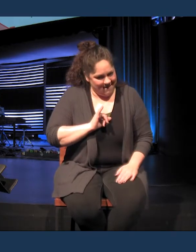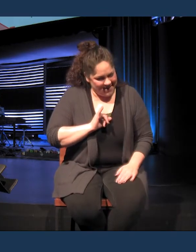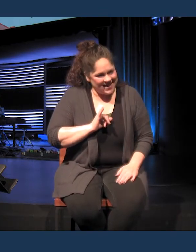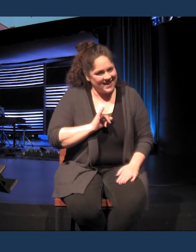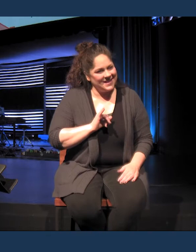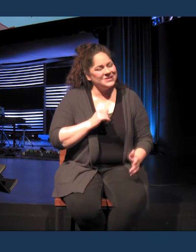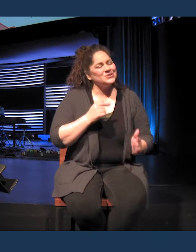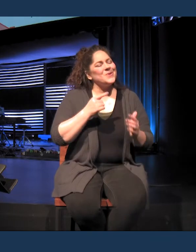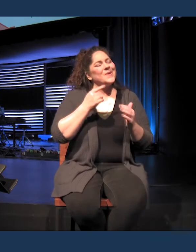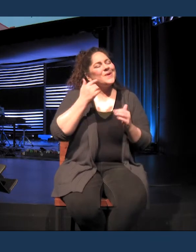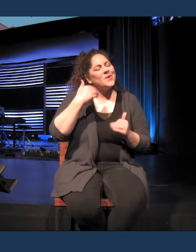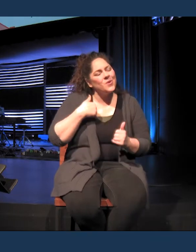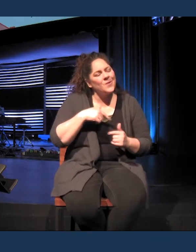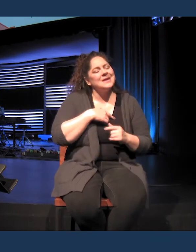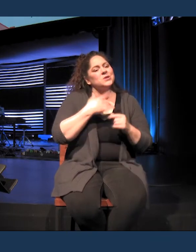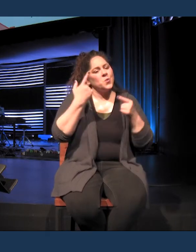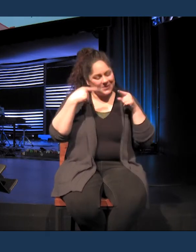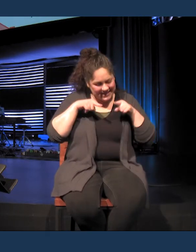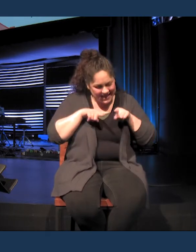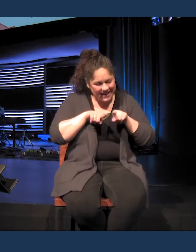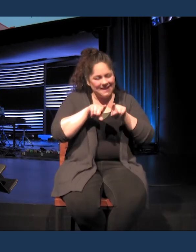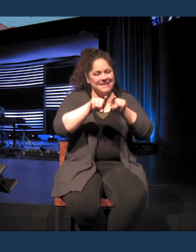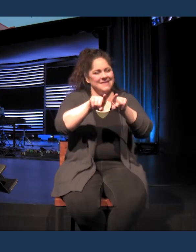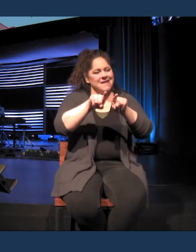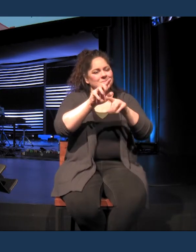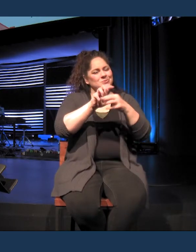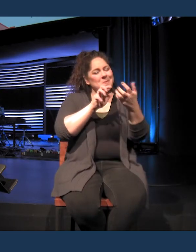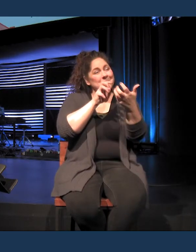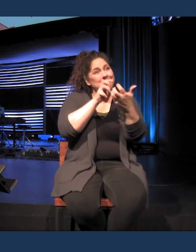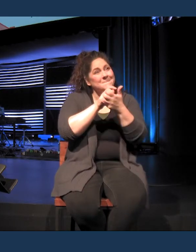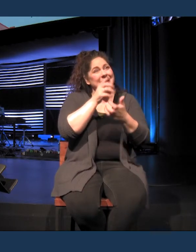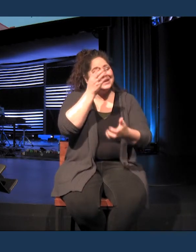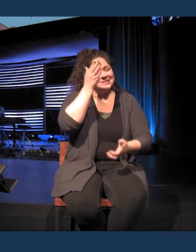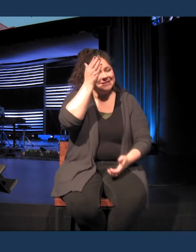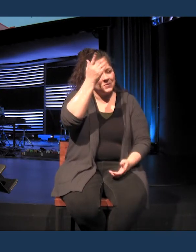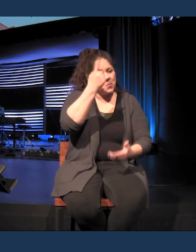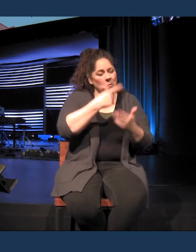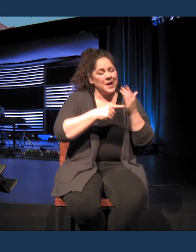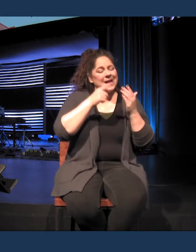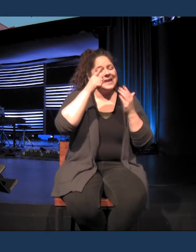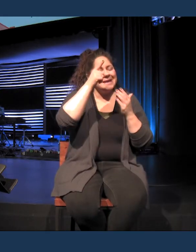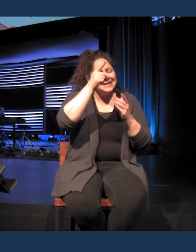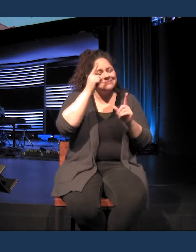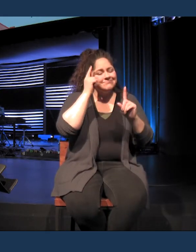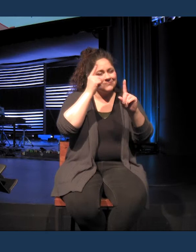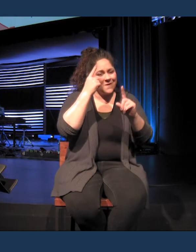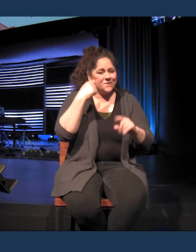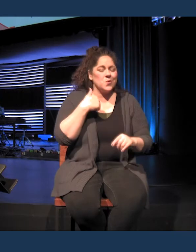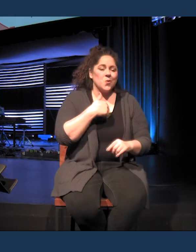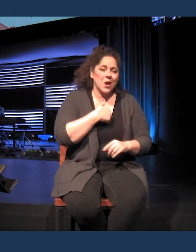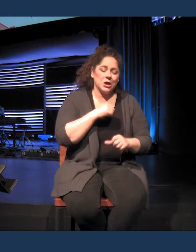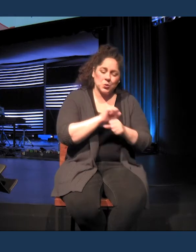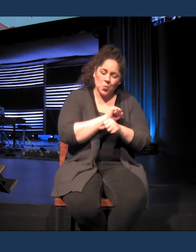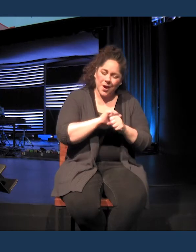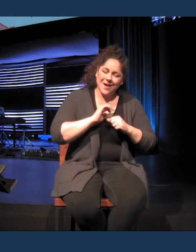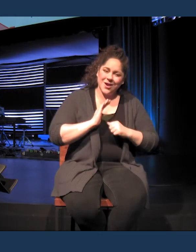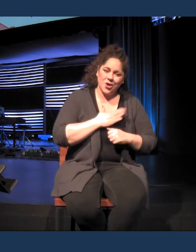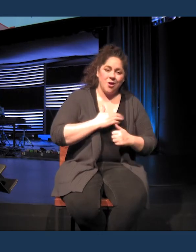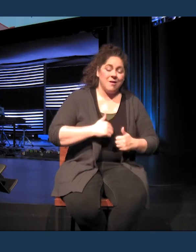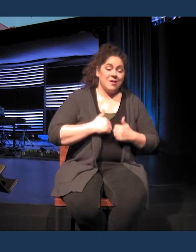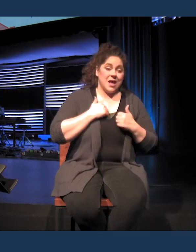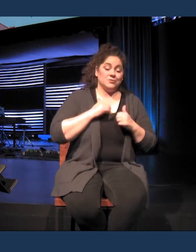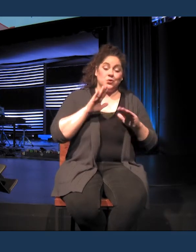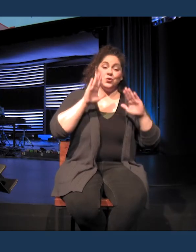get committed. This is alignment. This is how we get aligned. The Spirit of God takes the Word of God and works it in our life. So the great